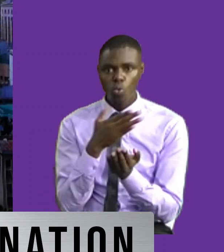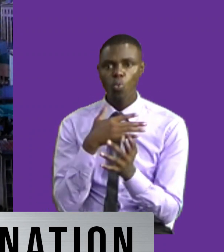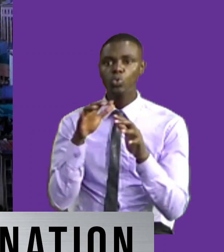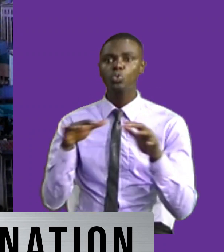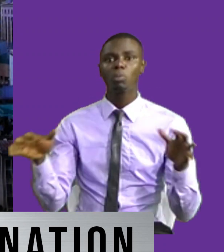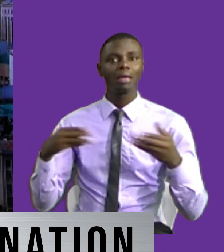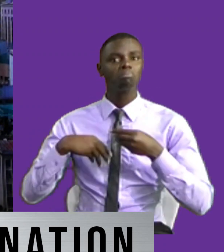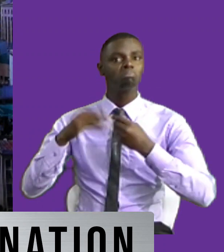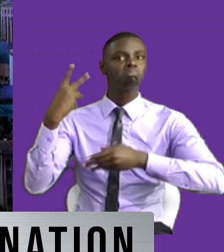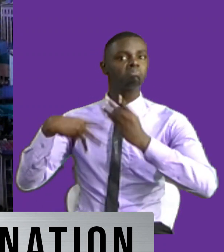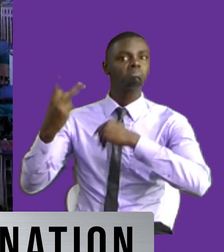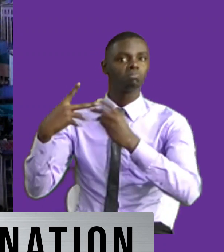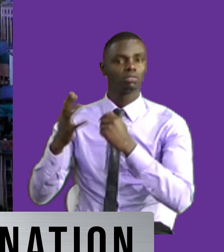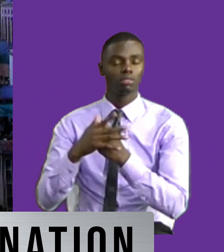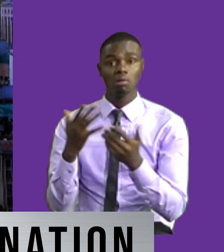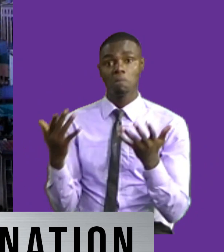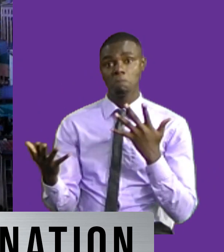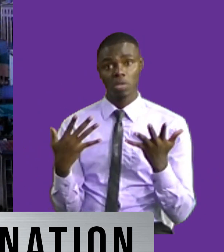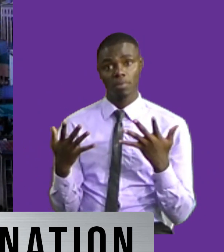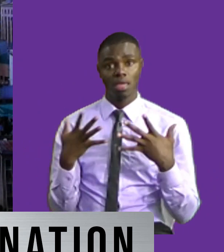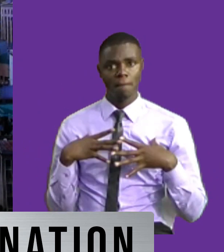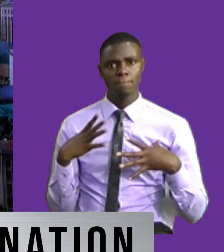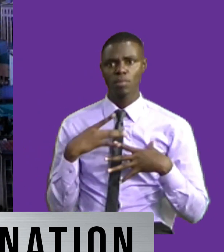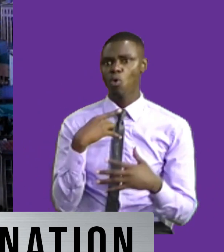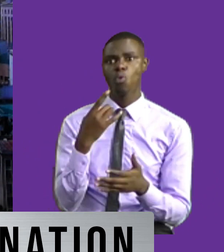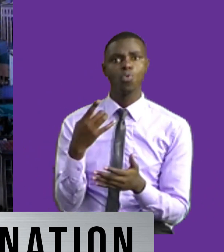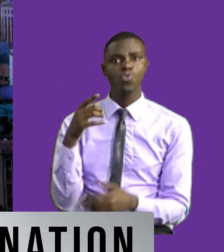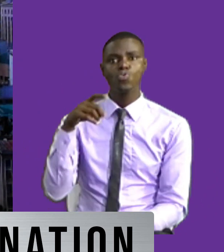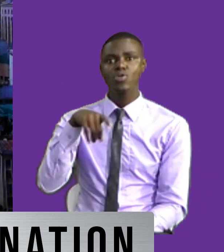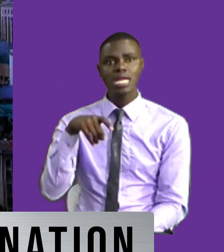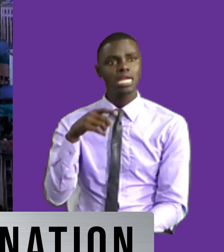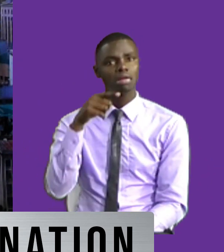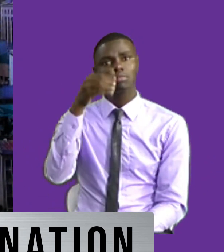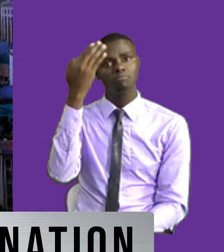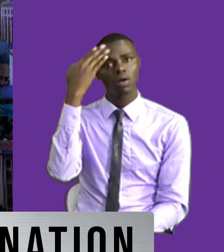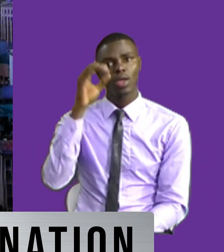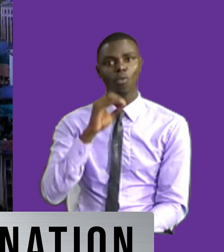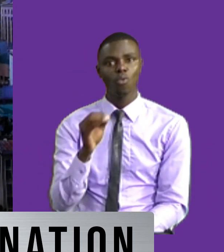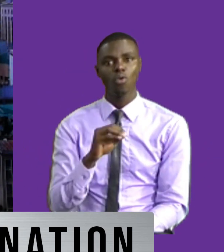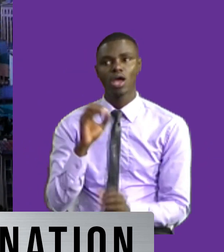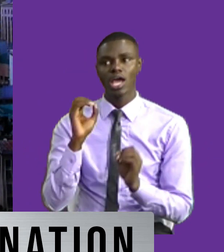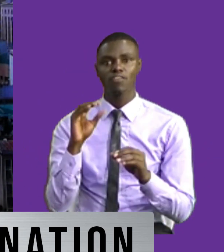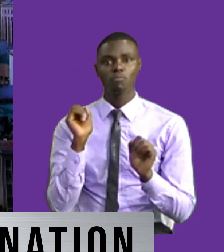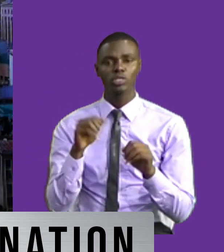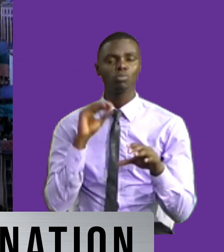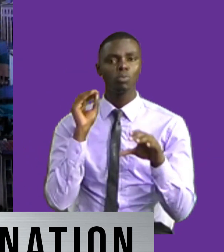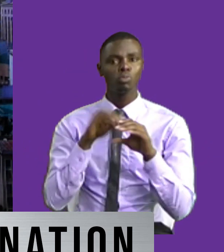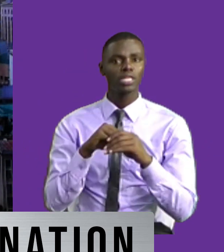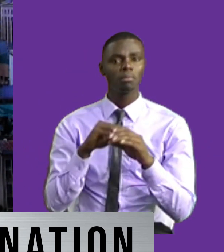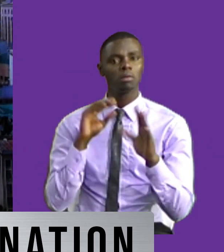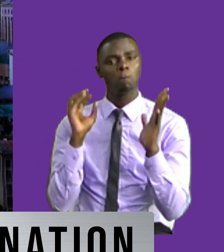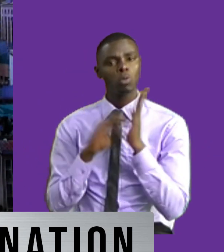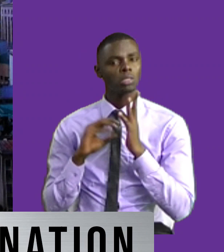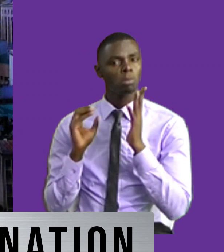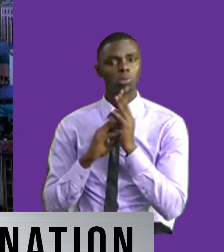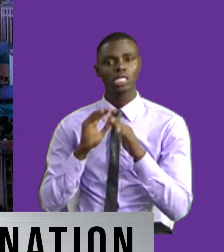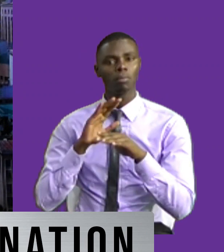them far. And probably there are people who demand them and they are not aware. But if you can put some of these things through